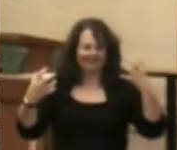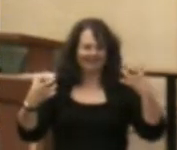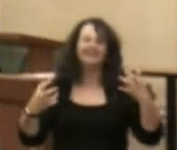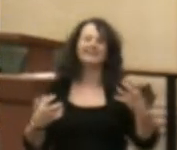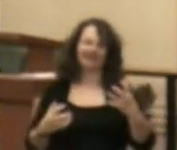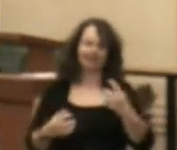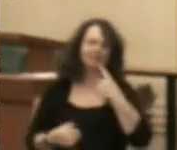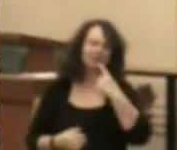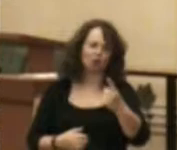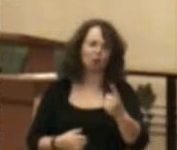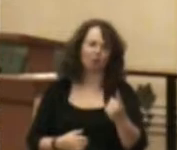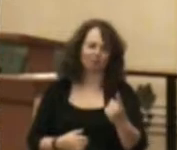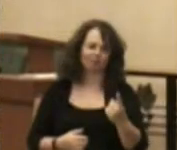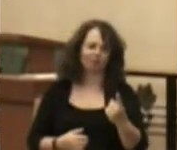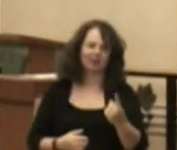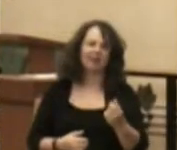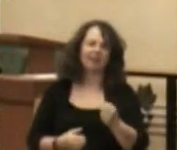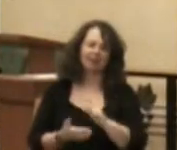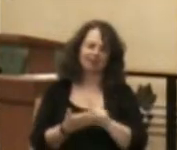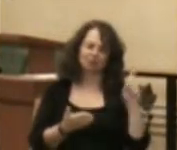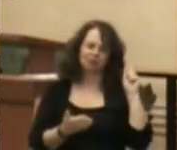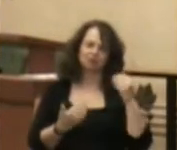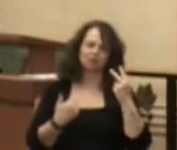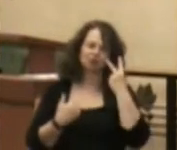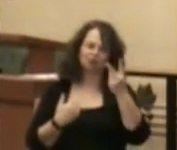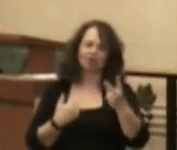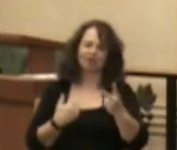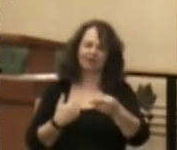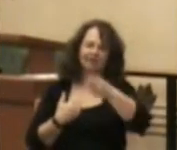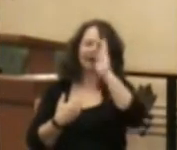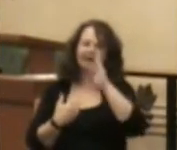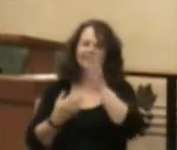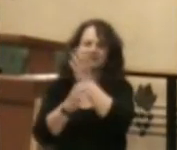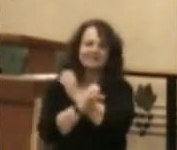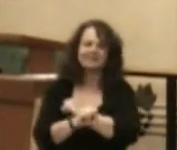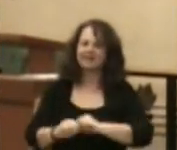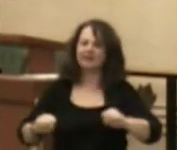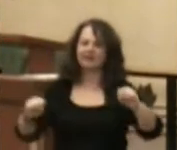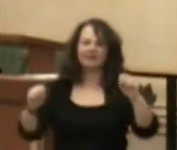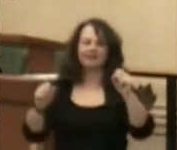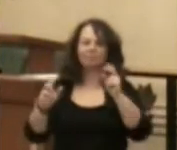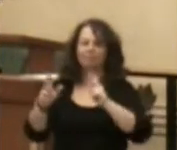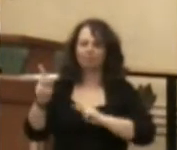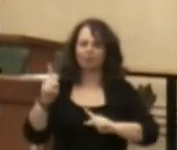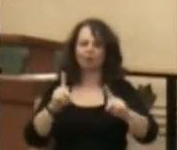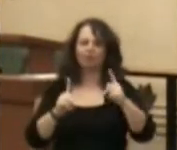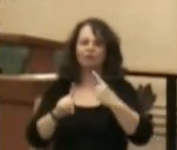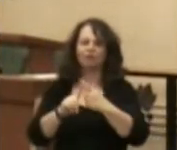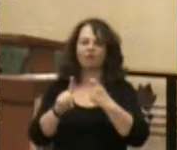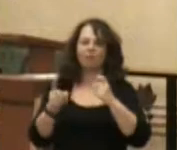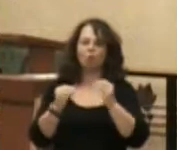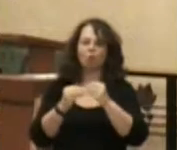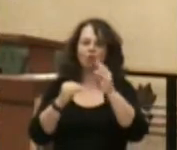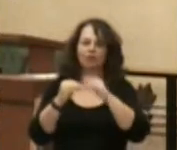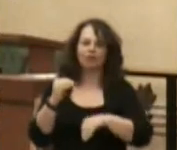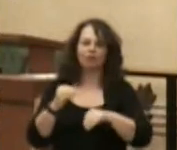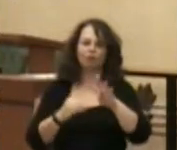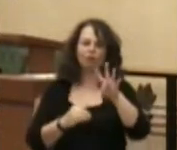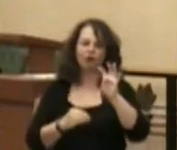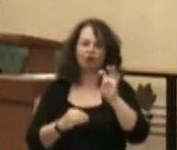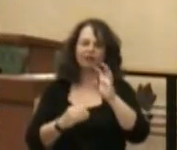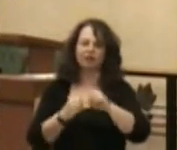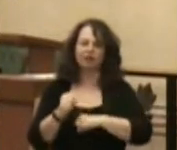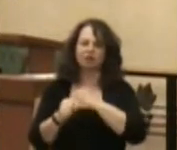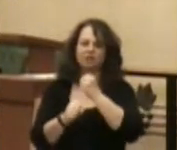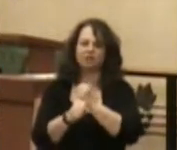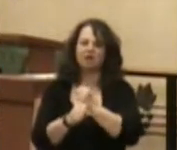last week we saw God liberating his people from more than 400 years of slavery in